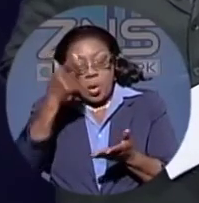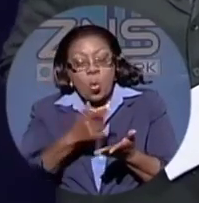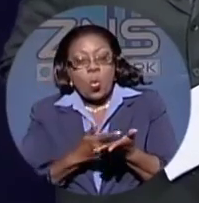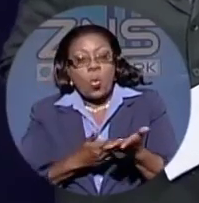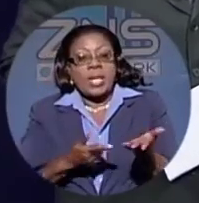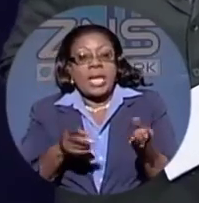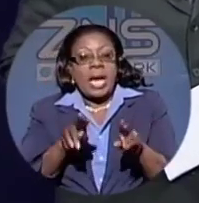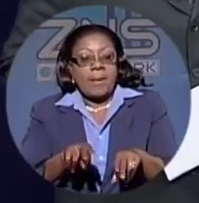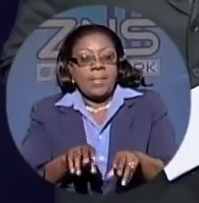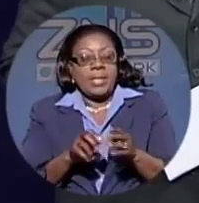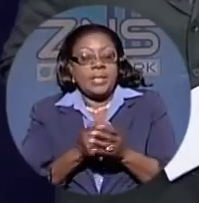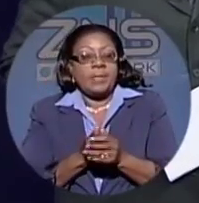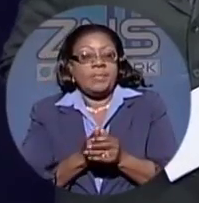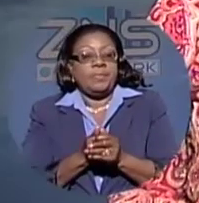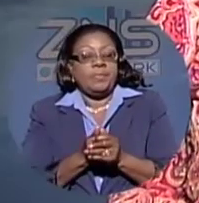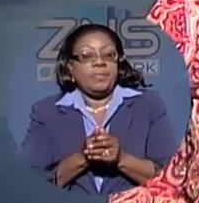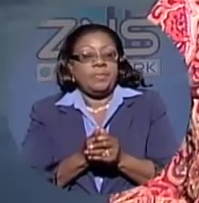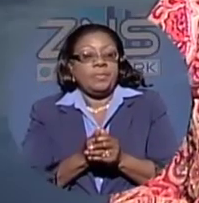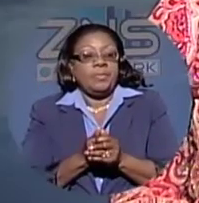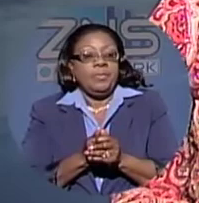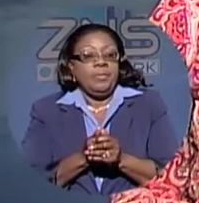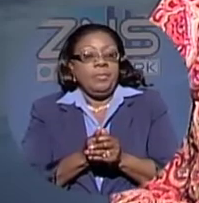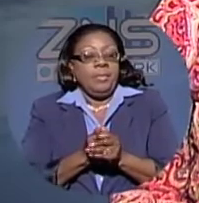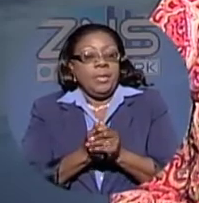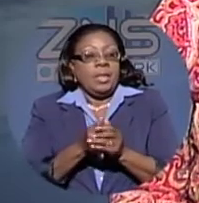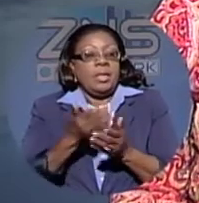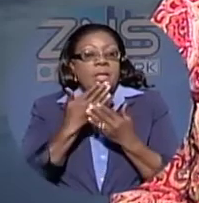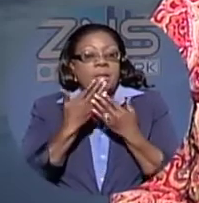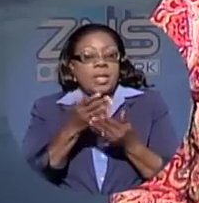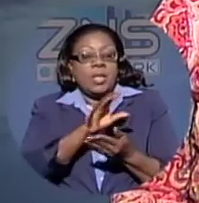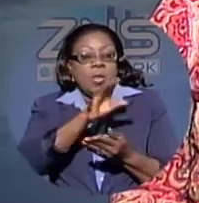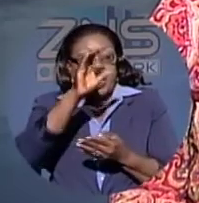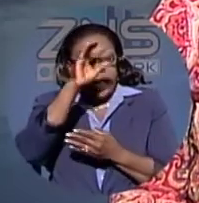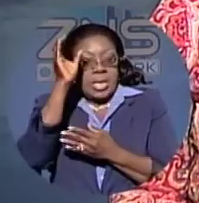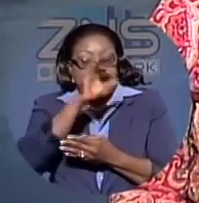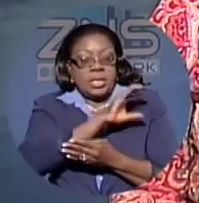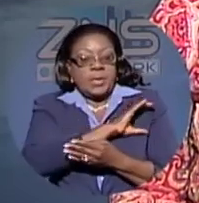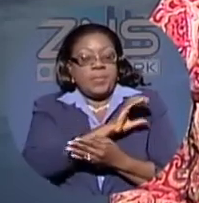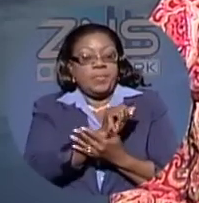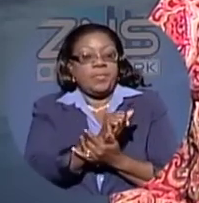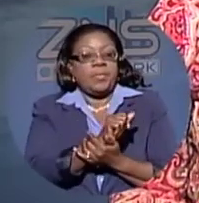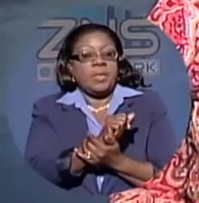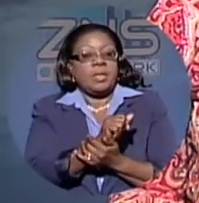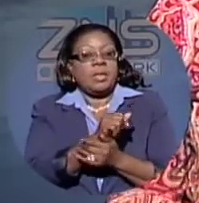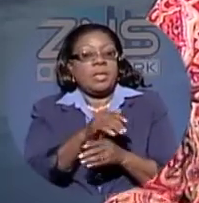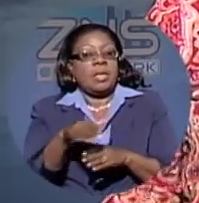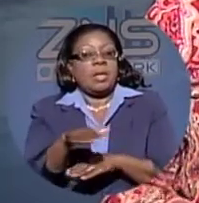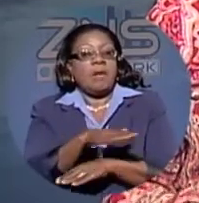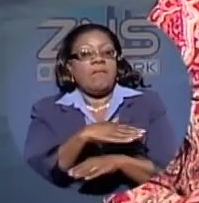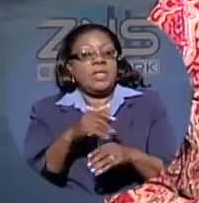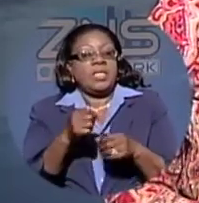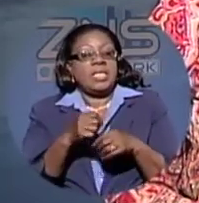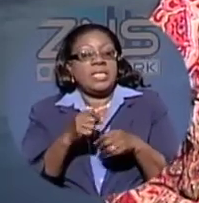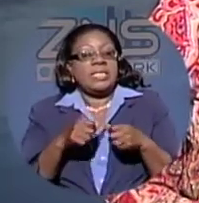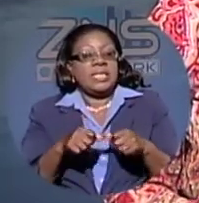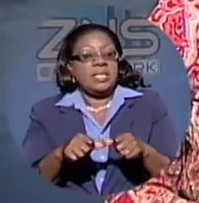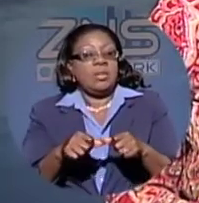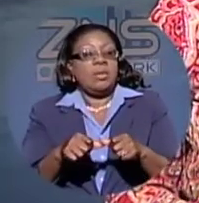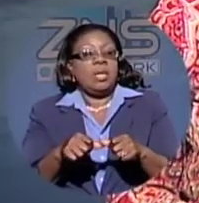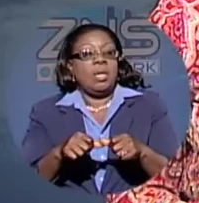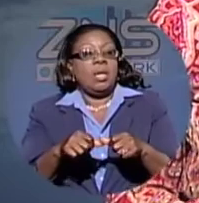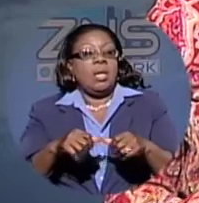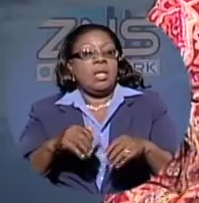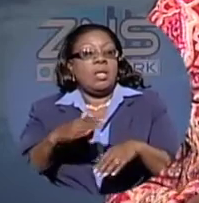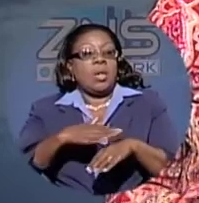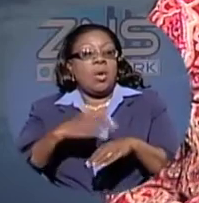be charged before the courts. Shanique? Clint, thank you. Of course, we will continue to follow this story, but our coverage continues this evening. A call about the body of a